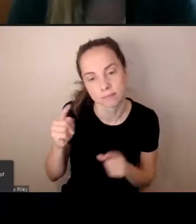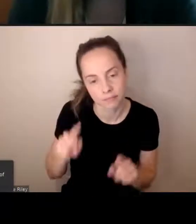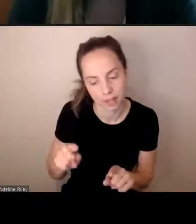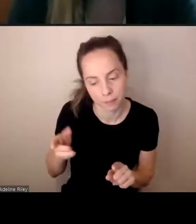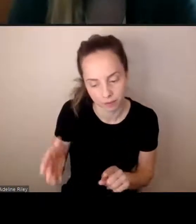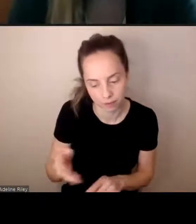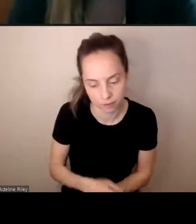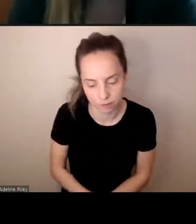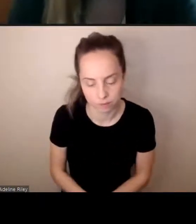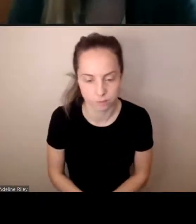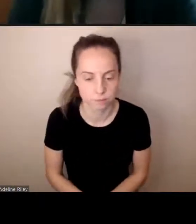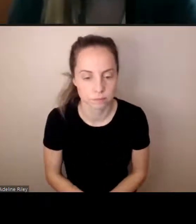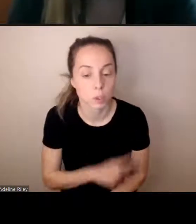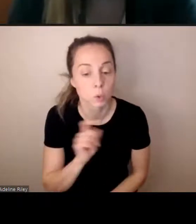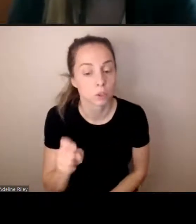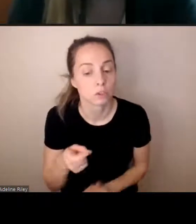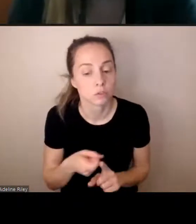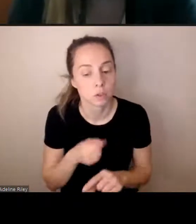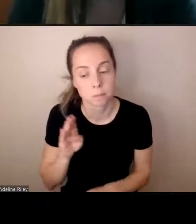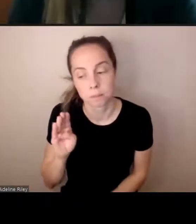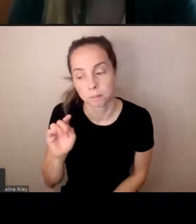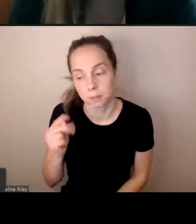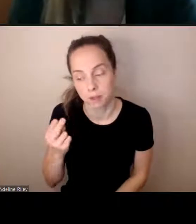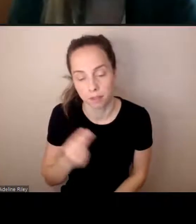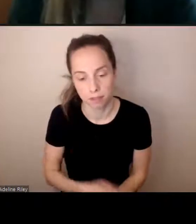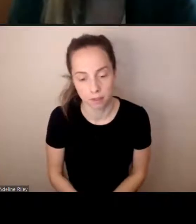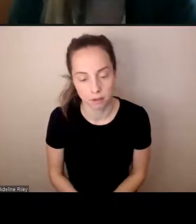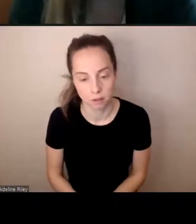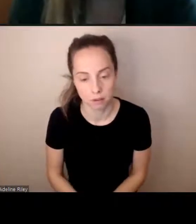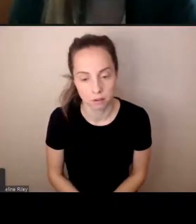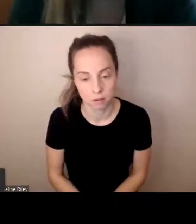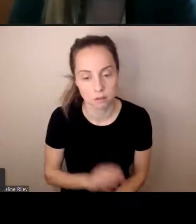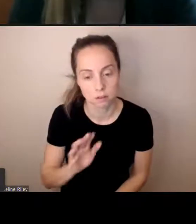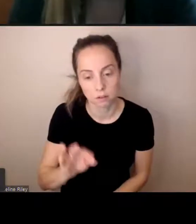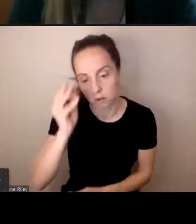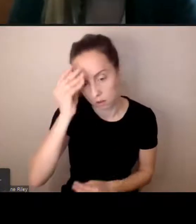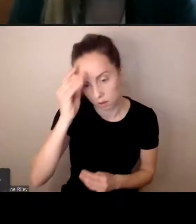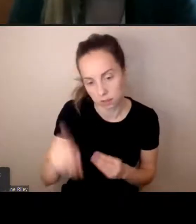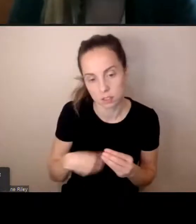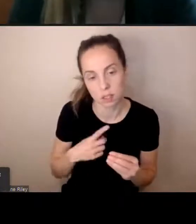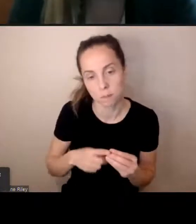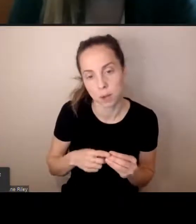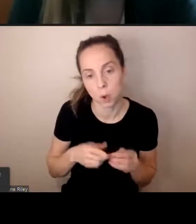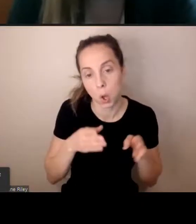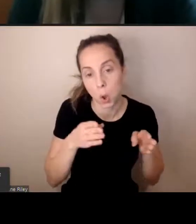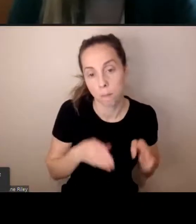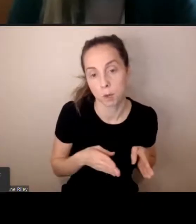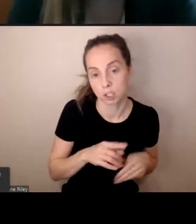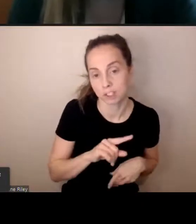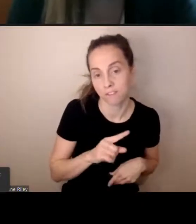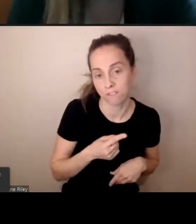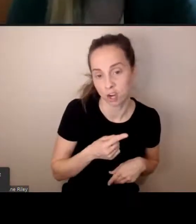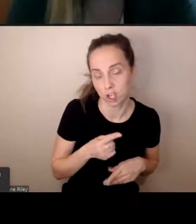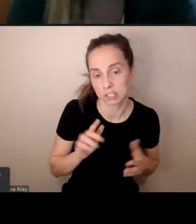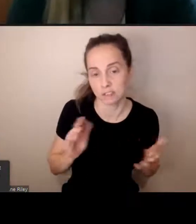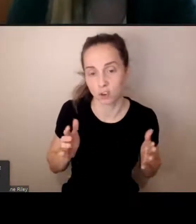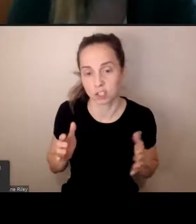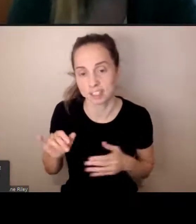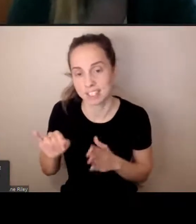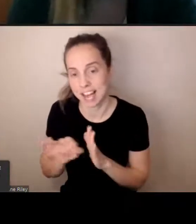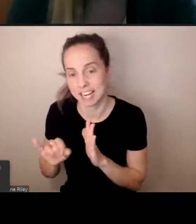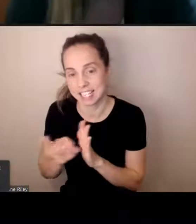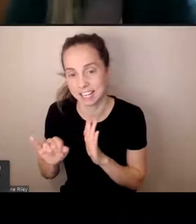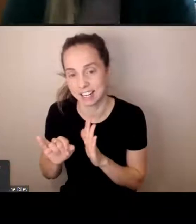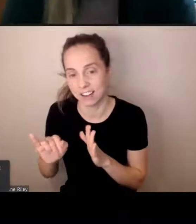This question is from Beth. What are your thoughts about person first versus identity first language when talking about